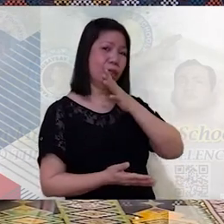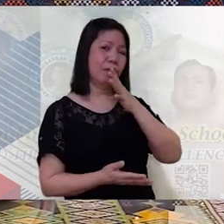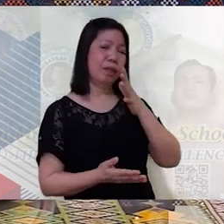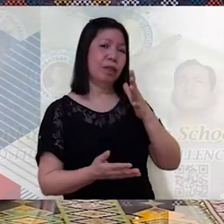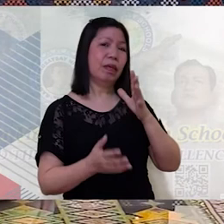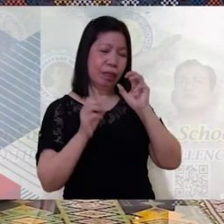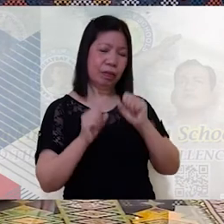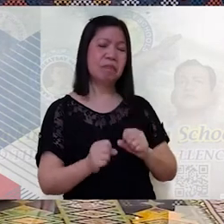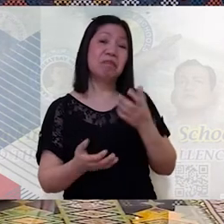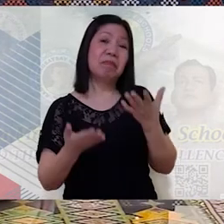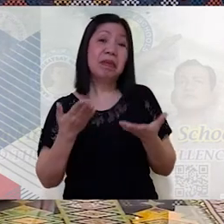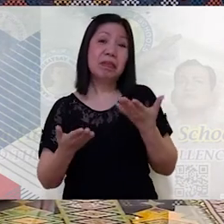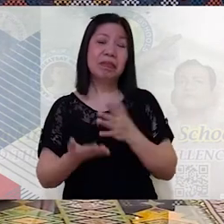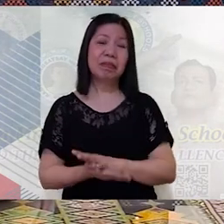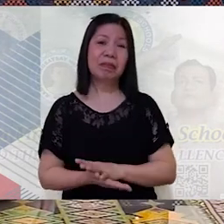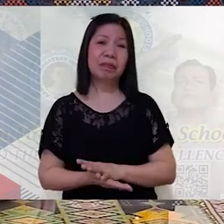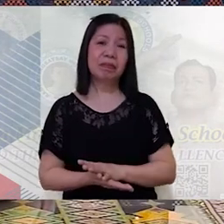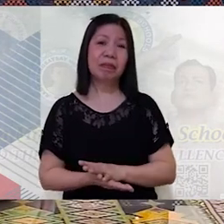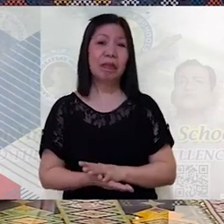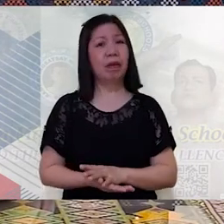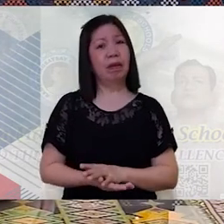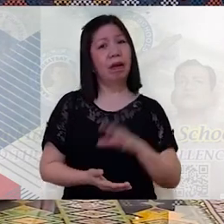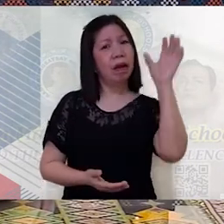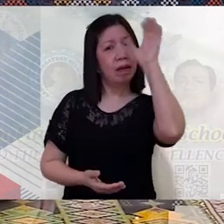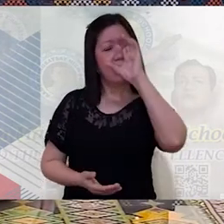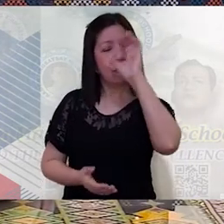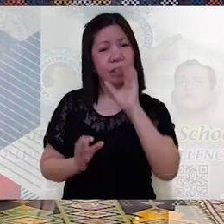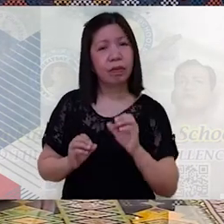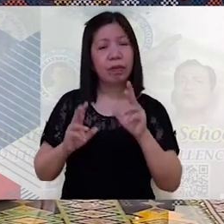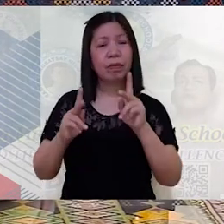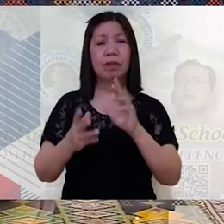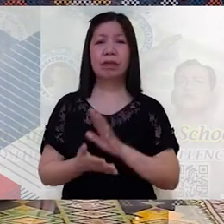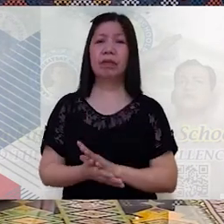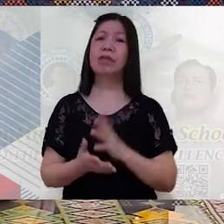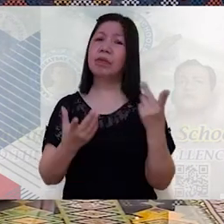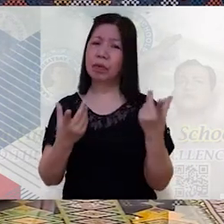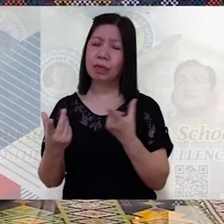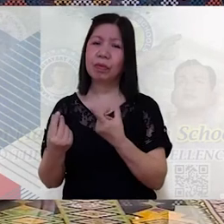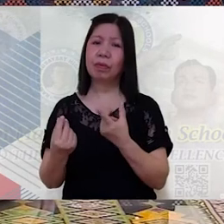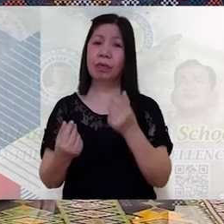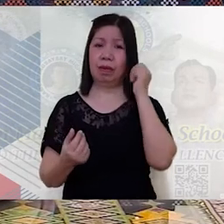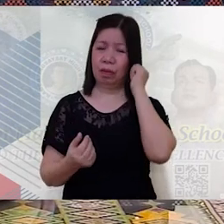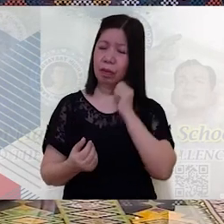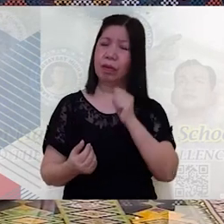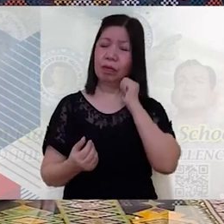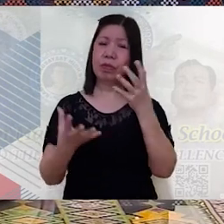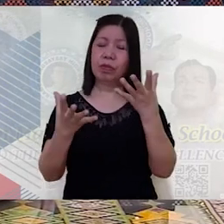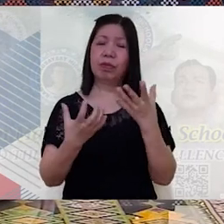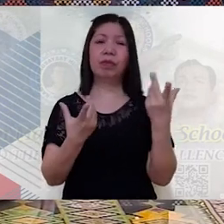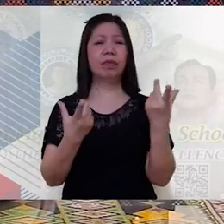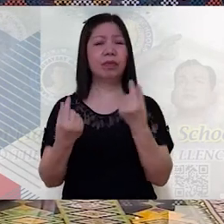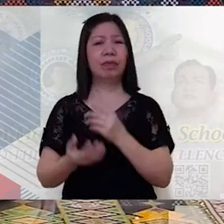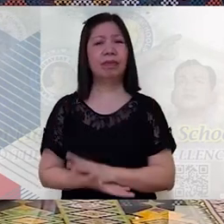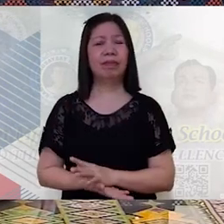and you can perhaps look for opportunities to do what you have always wanted to